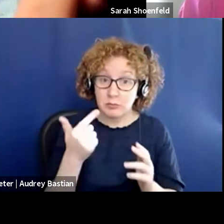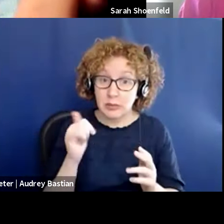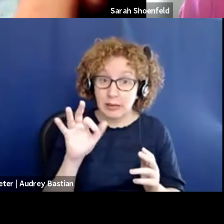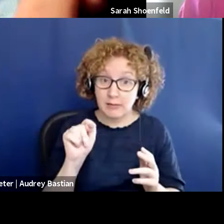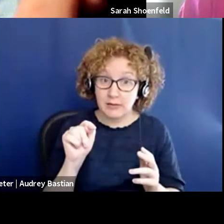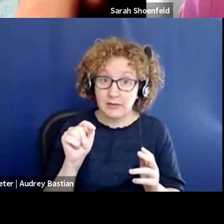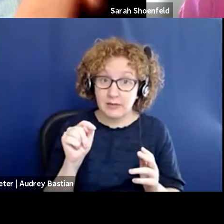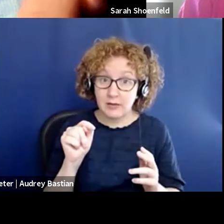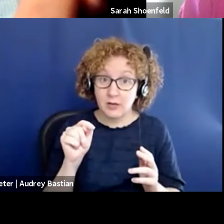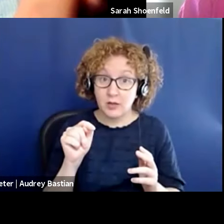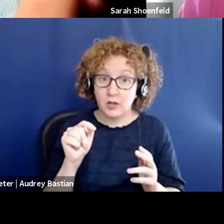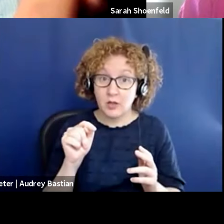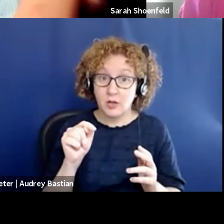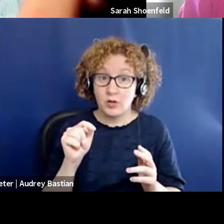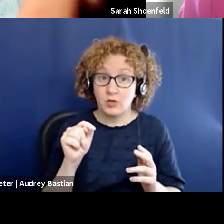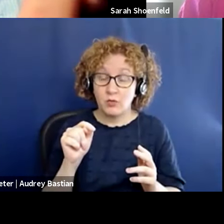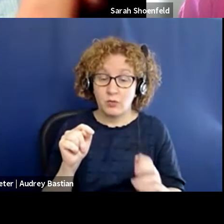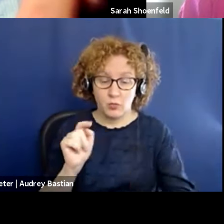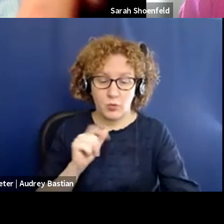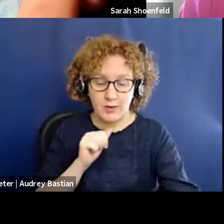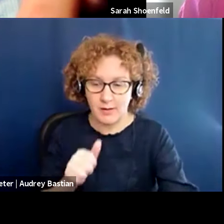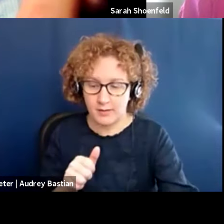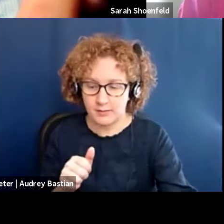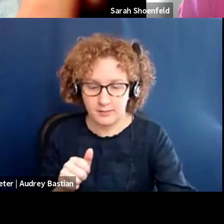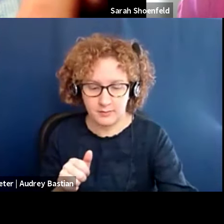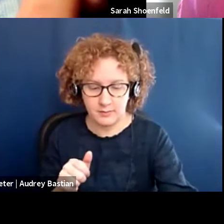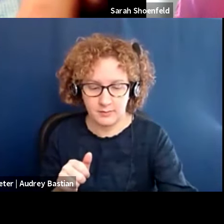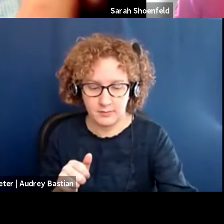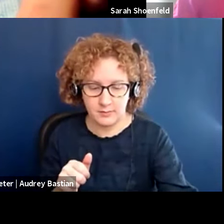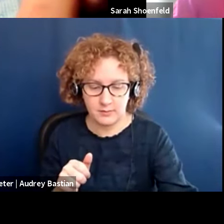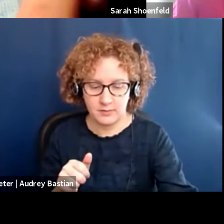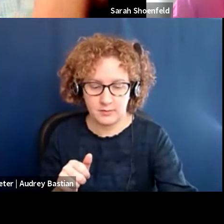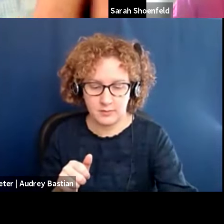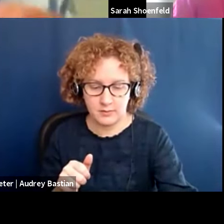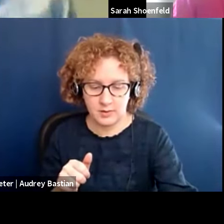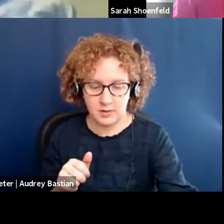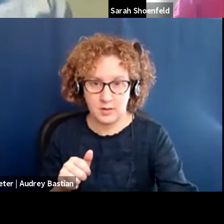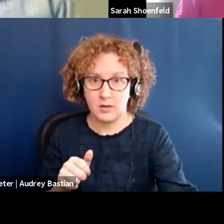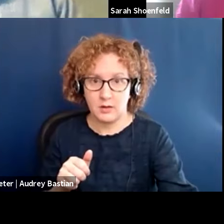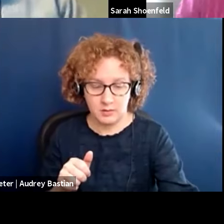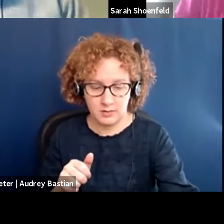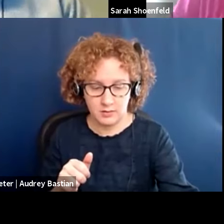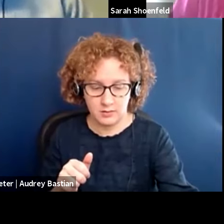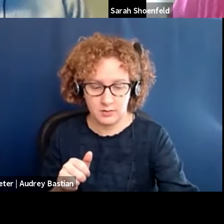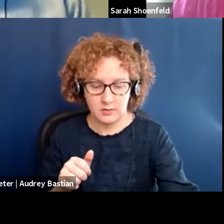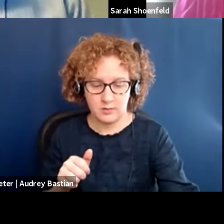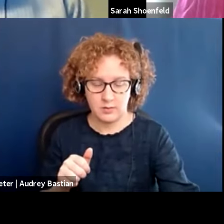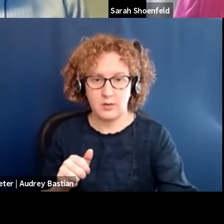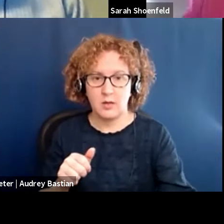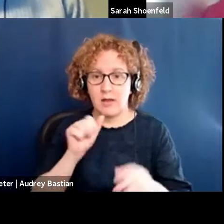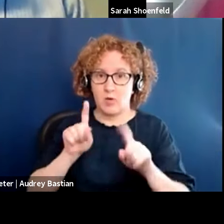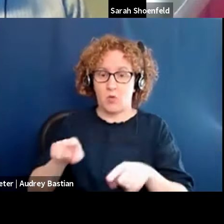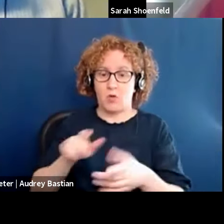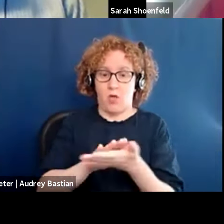college. There were we all took the SATs and the PSATs and so forth to get into college, and